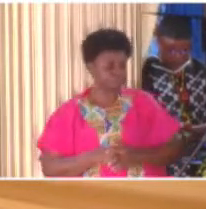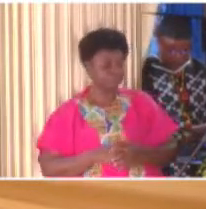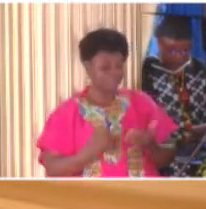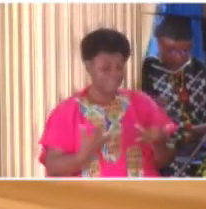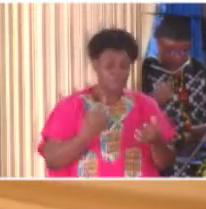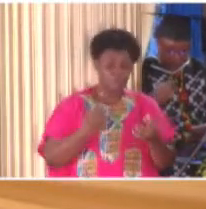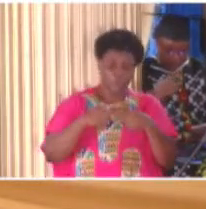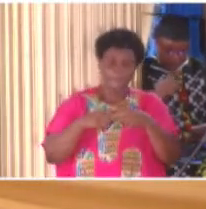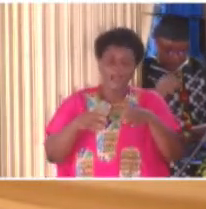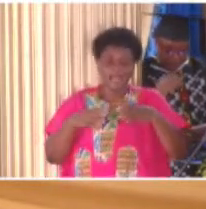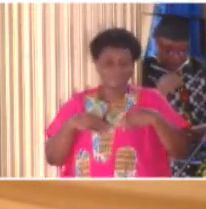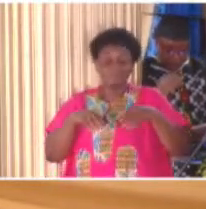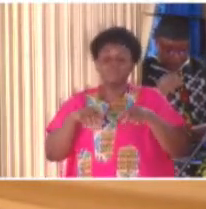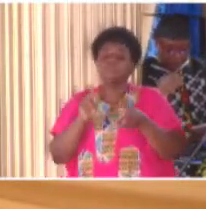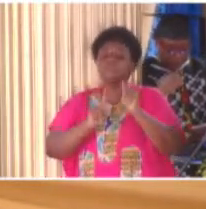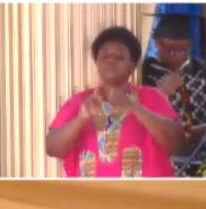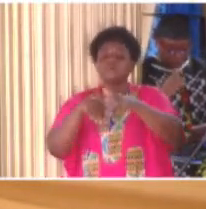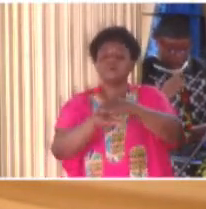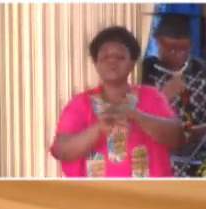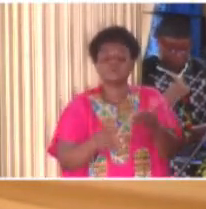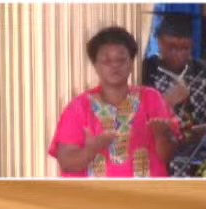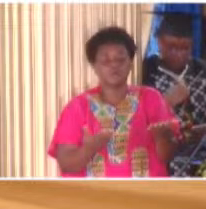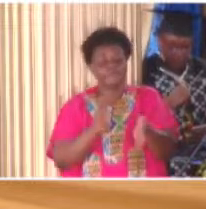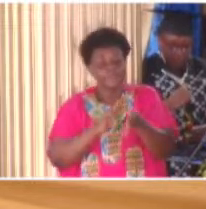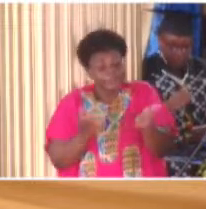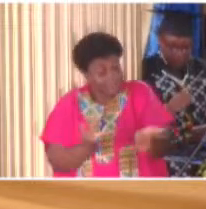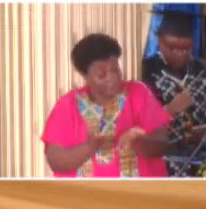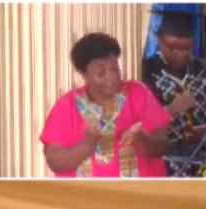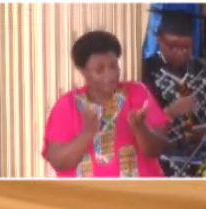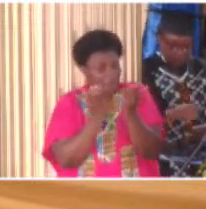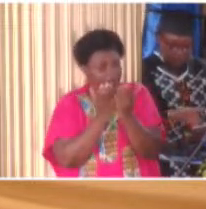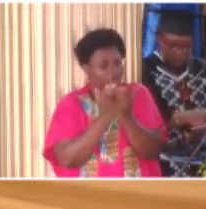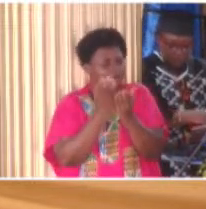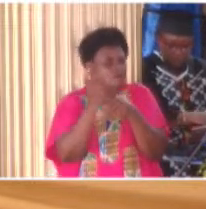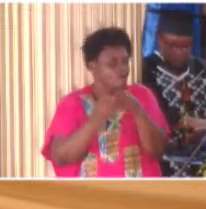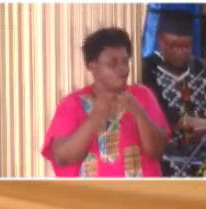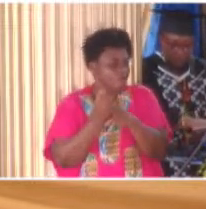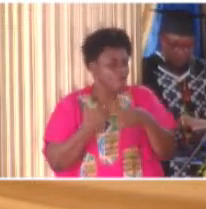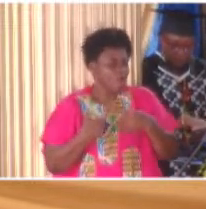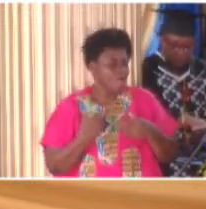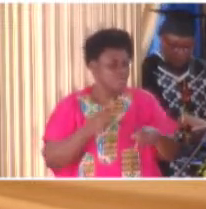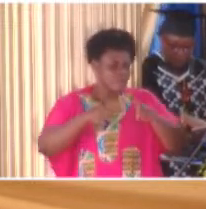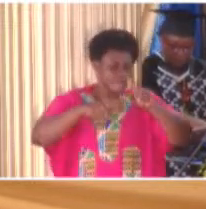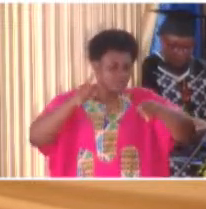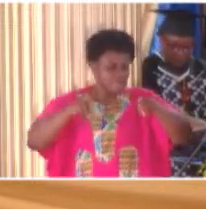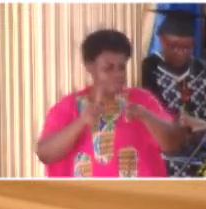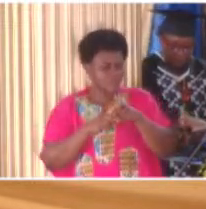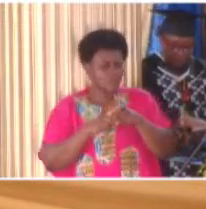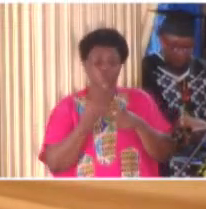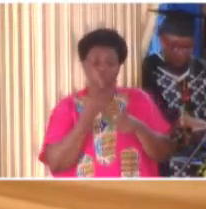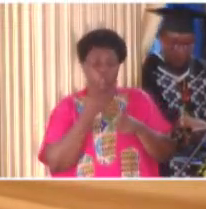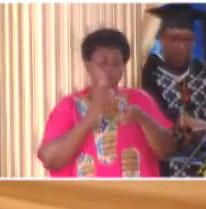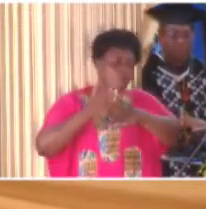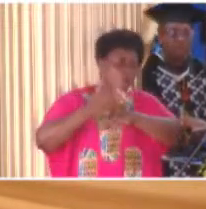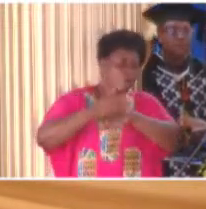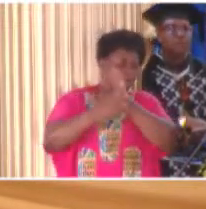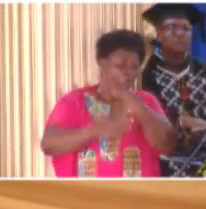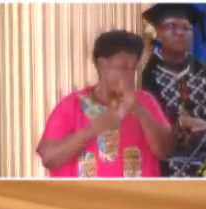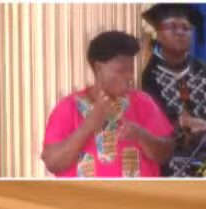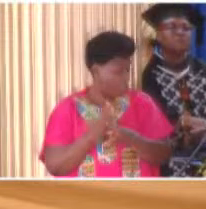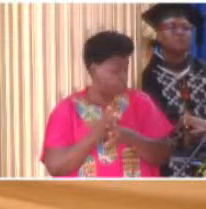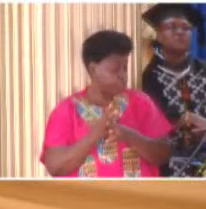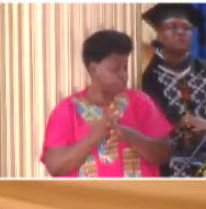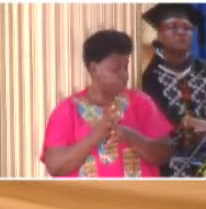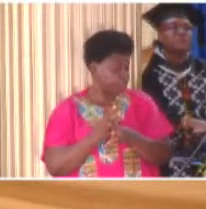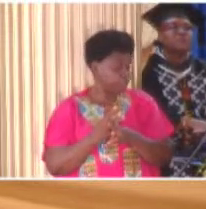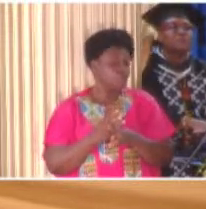Admissions. This academic year, we welcomed a diverse and talented cohort of students from across the globe. Our